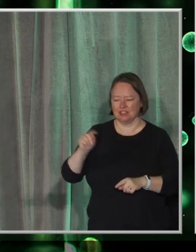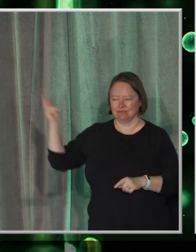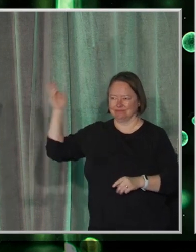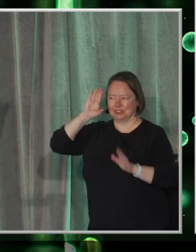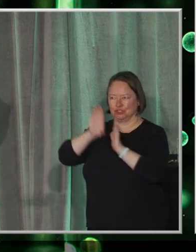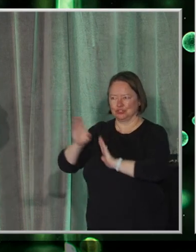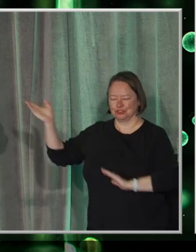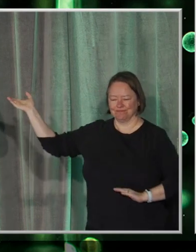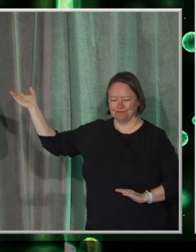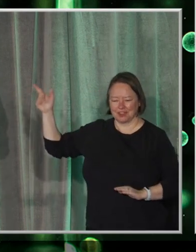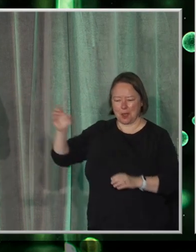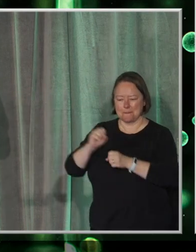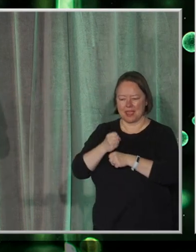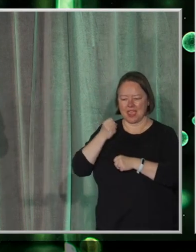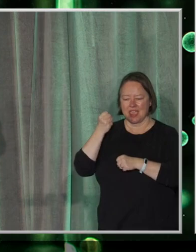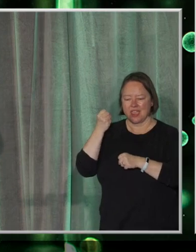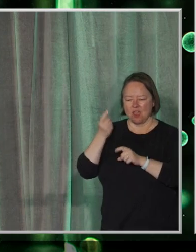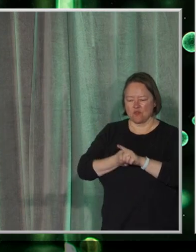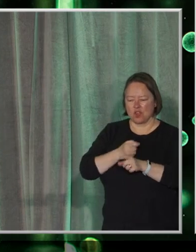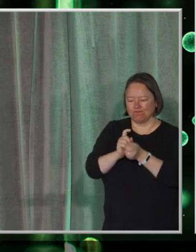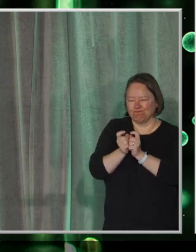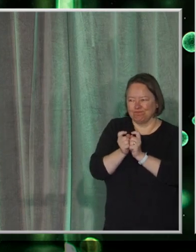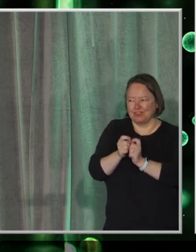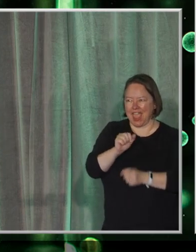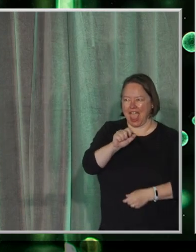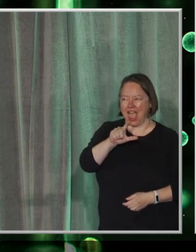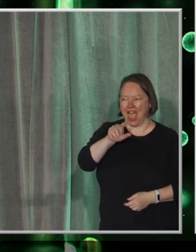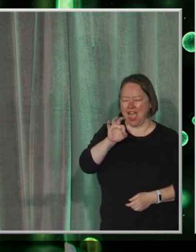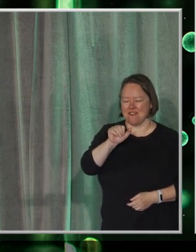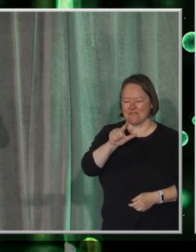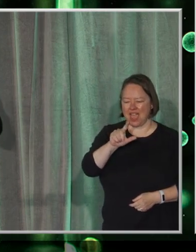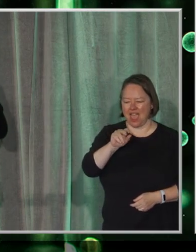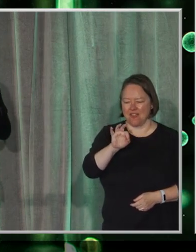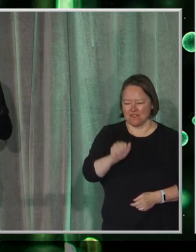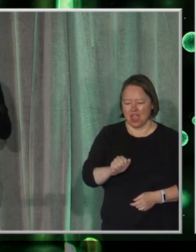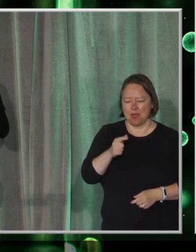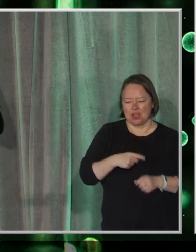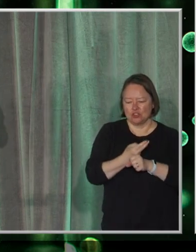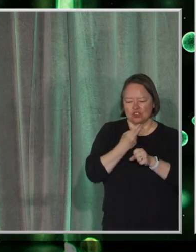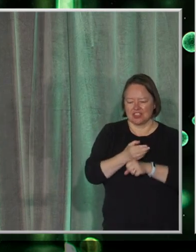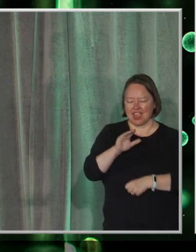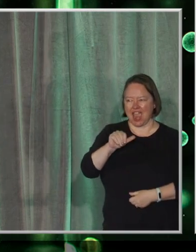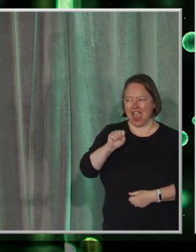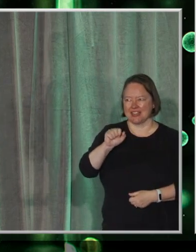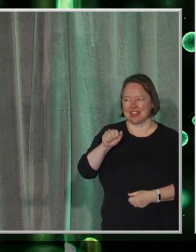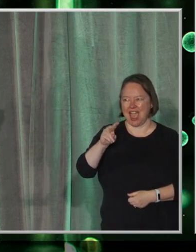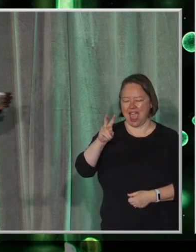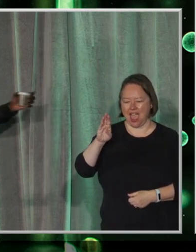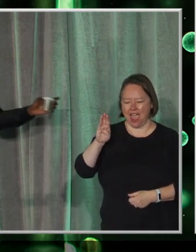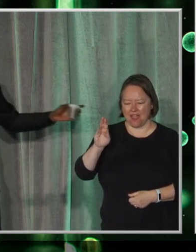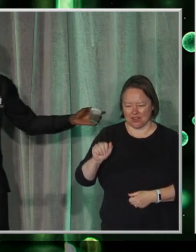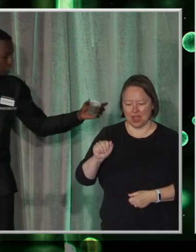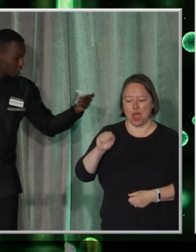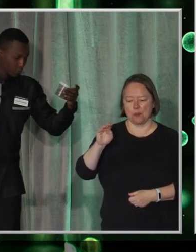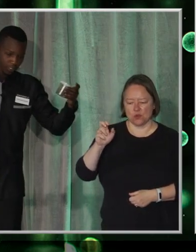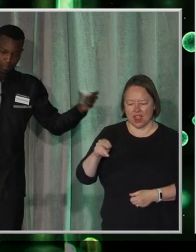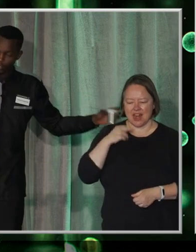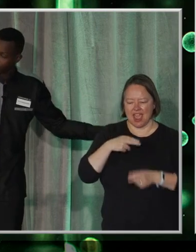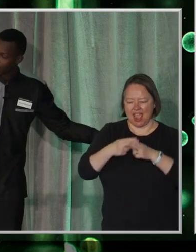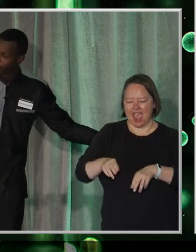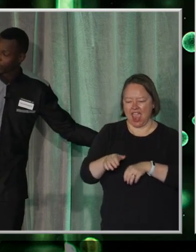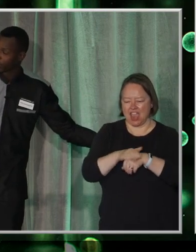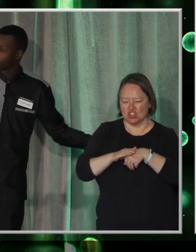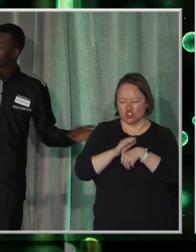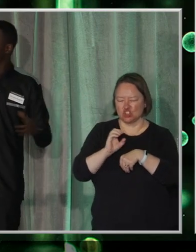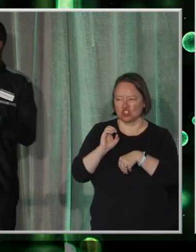So they are made from biorefined alfalfa by integration of that cassava bran and eggshells. They are really affordable